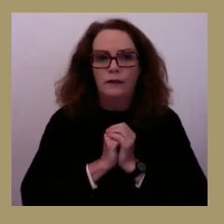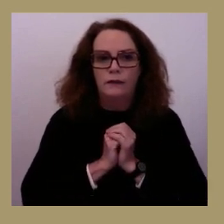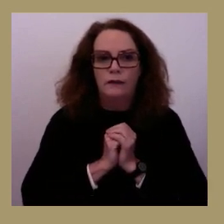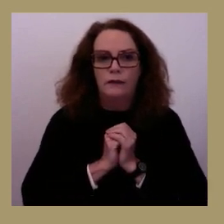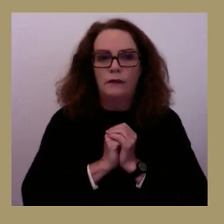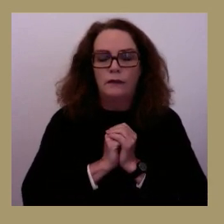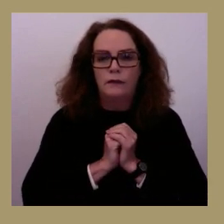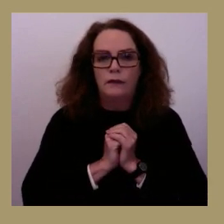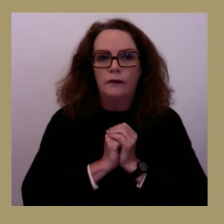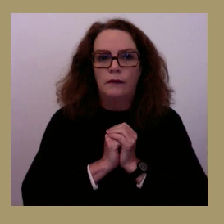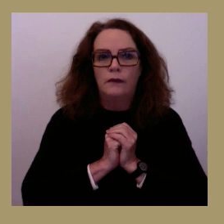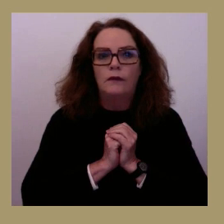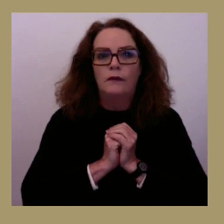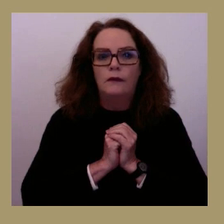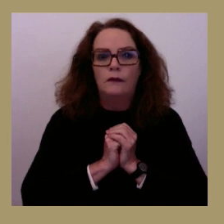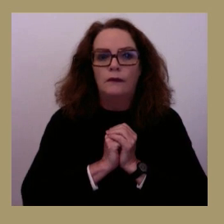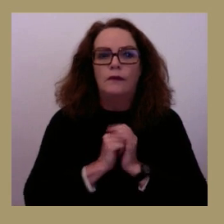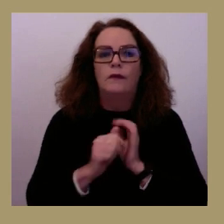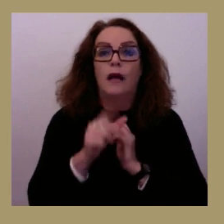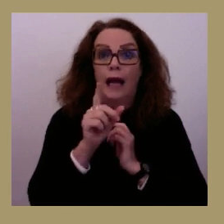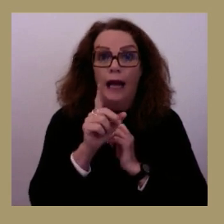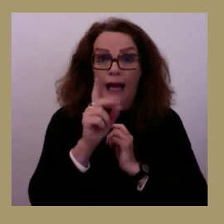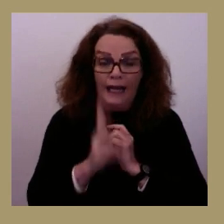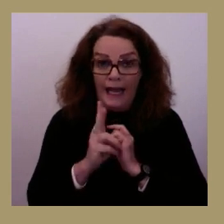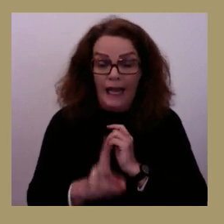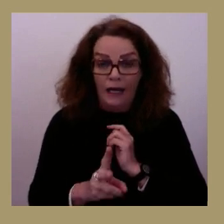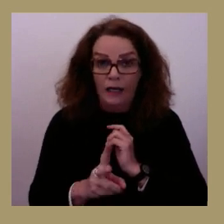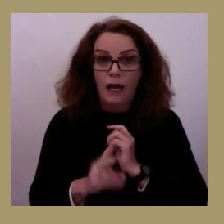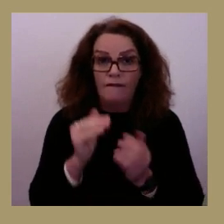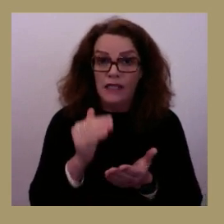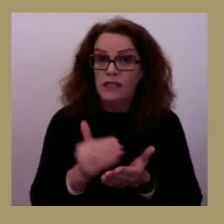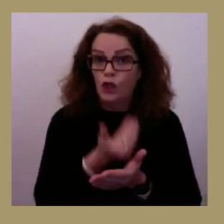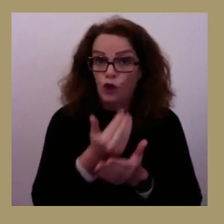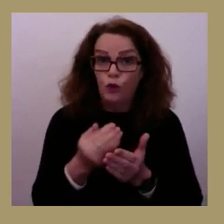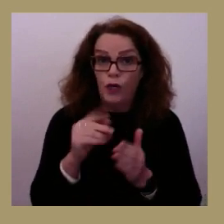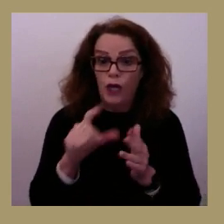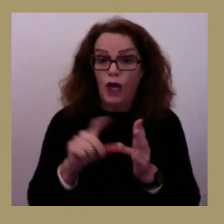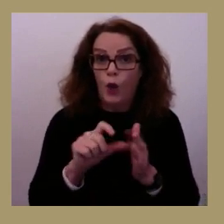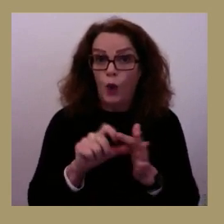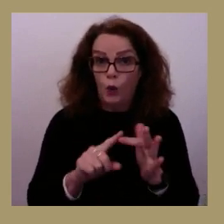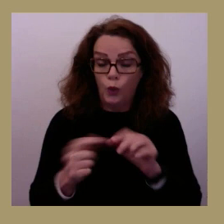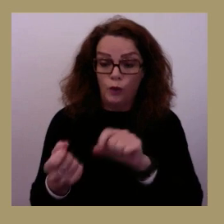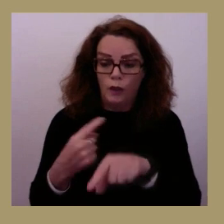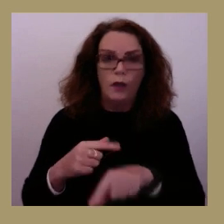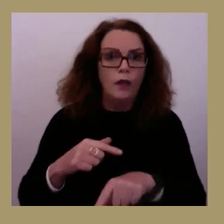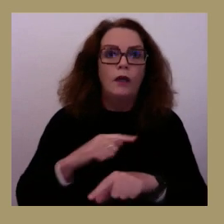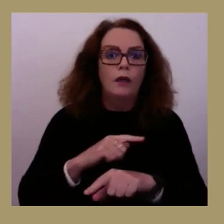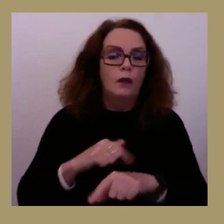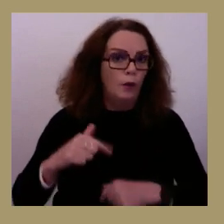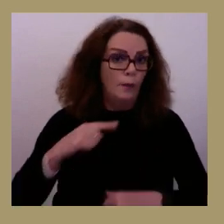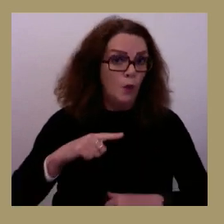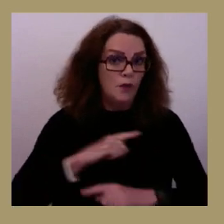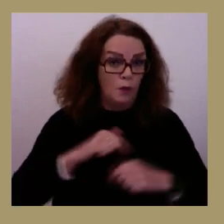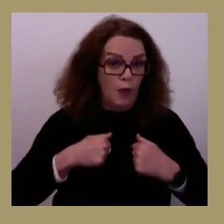Again, you will see that we want to verify that it is the person's email address. So again, we will send a